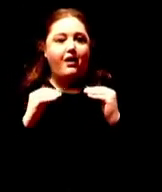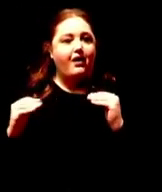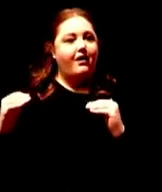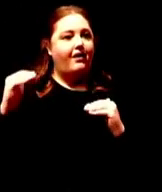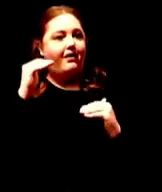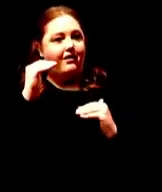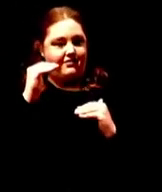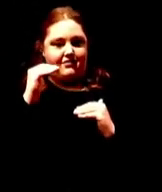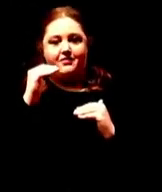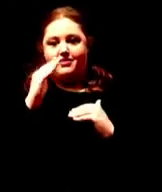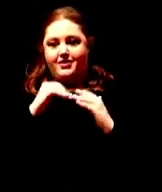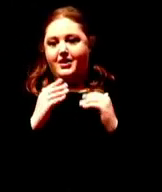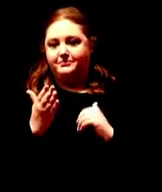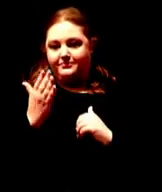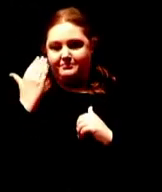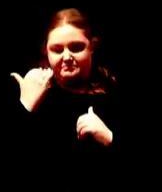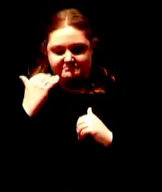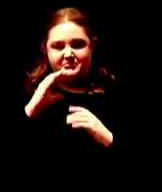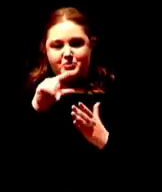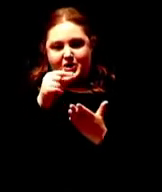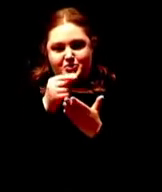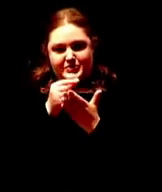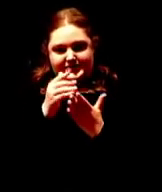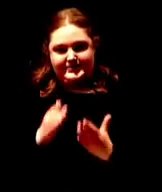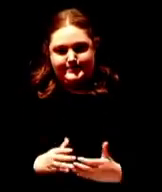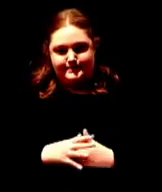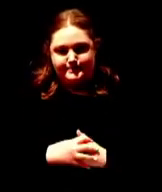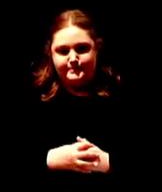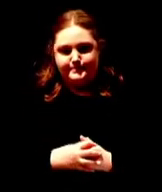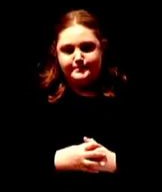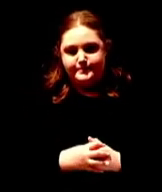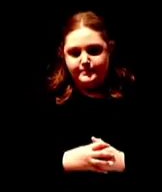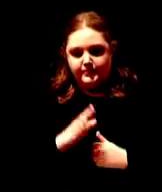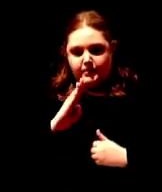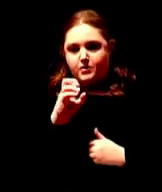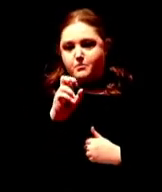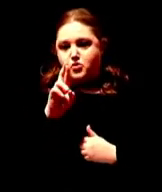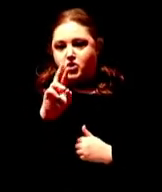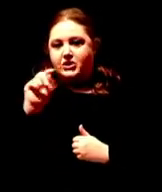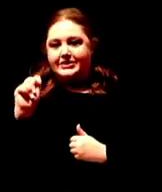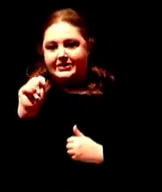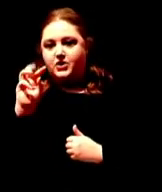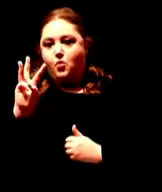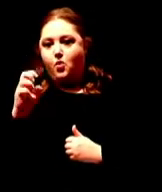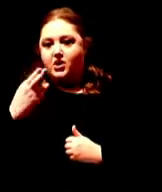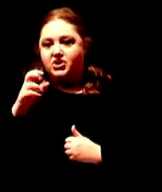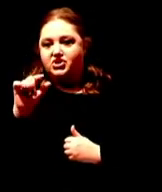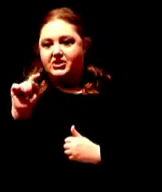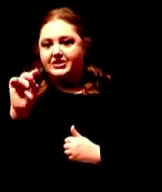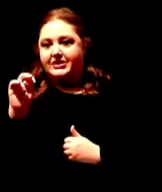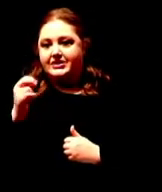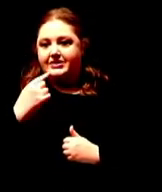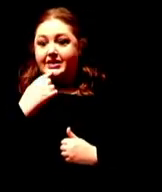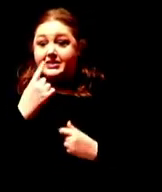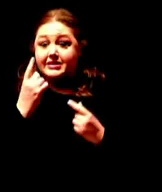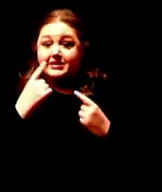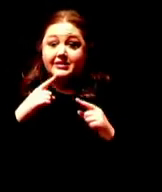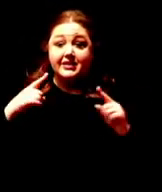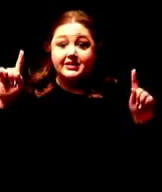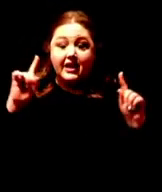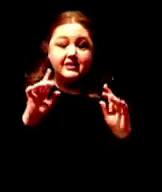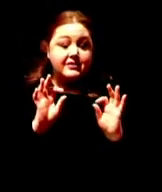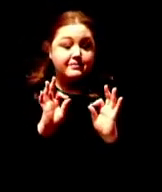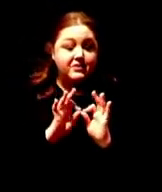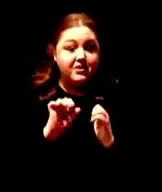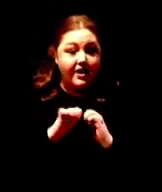than previous high school graduates. Booker T. Washington said, "Success is to be measured not so